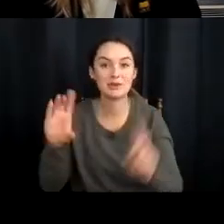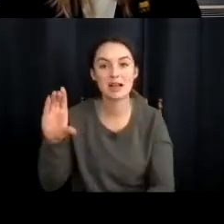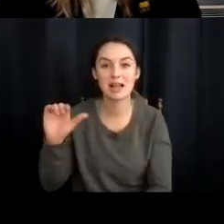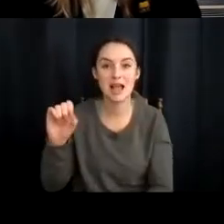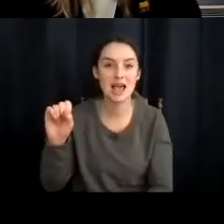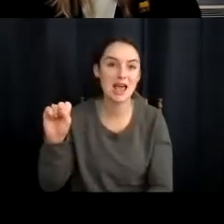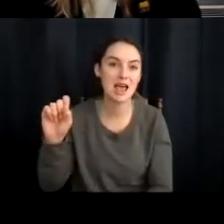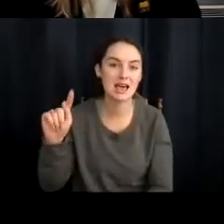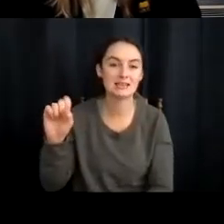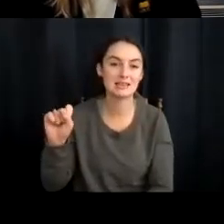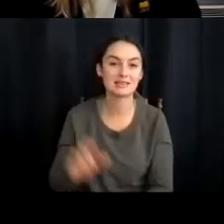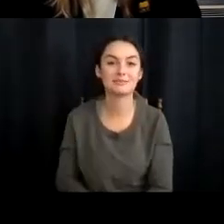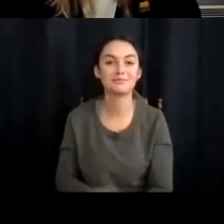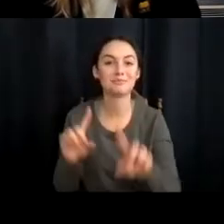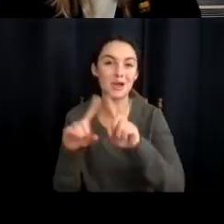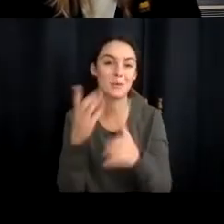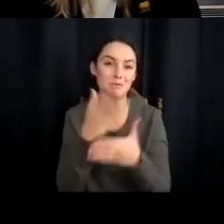was part of the installation of this building.